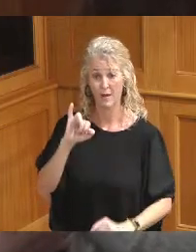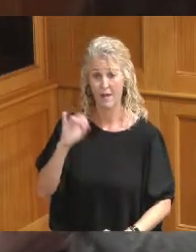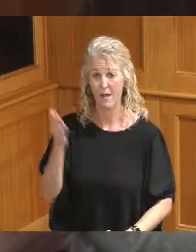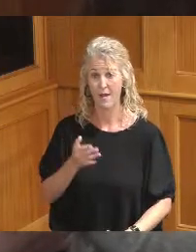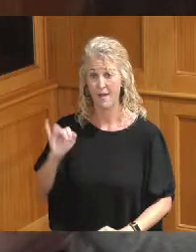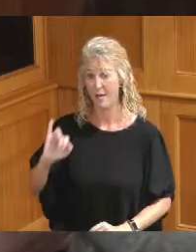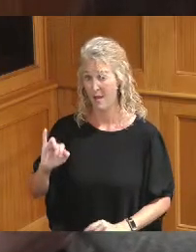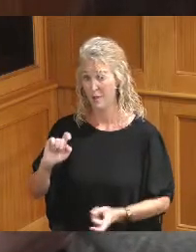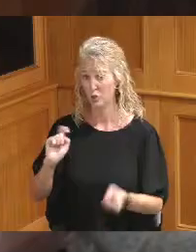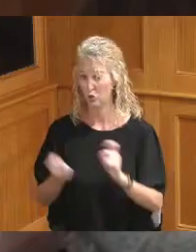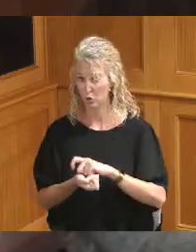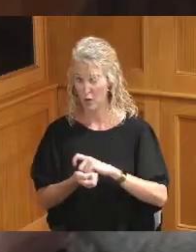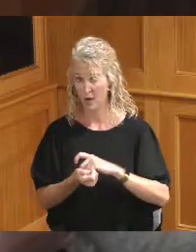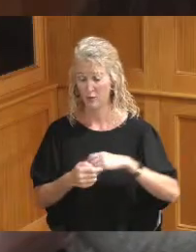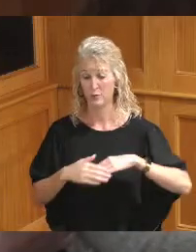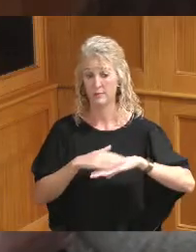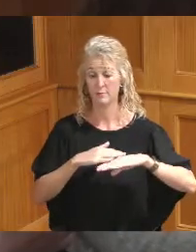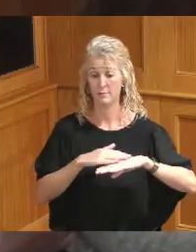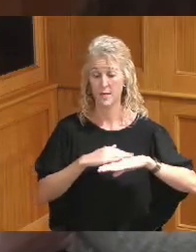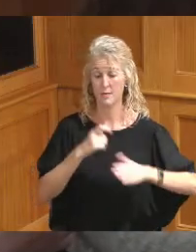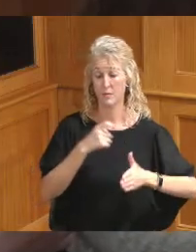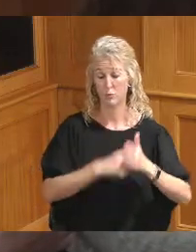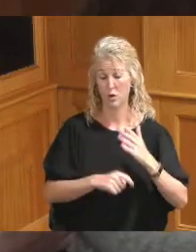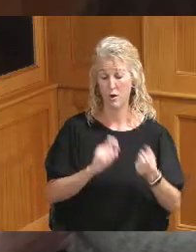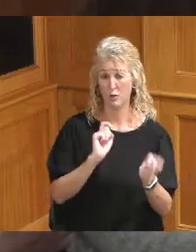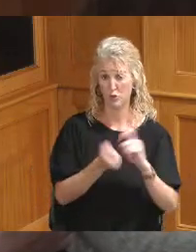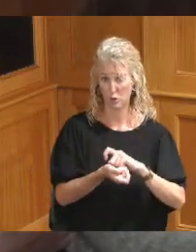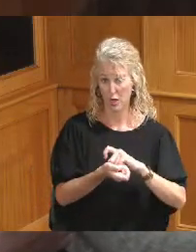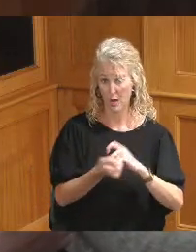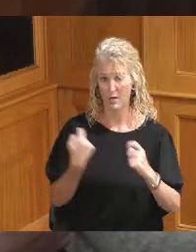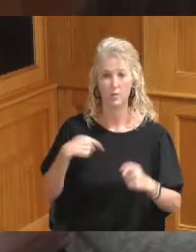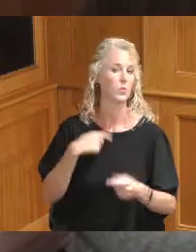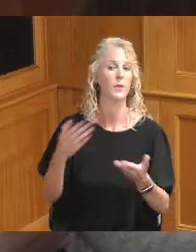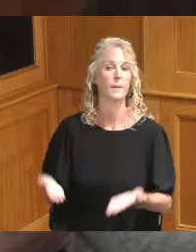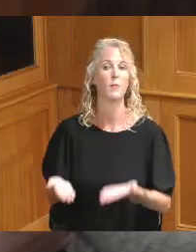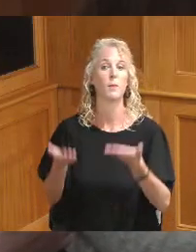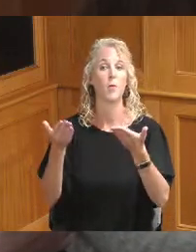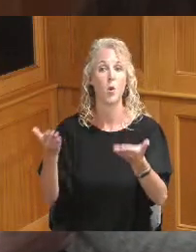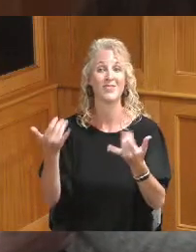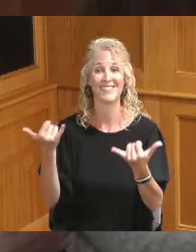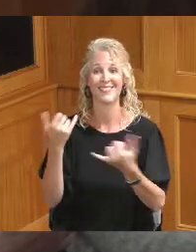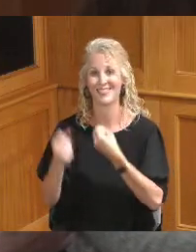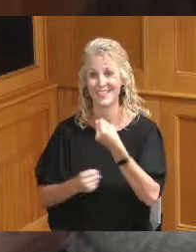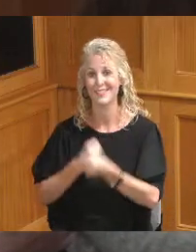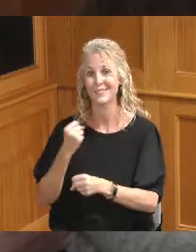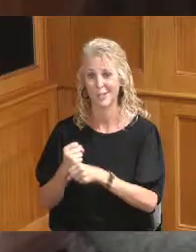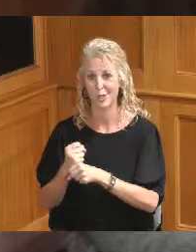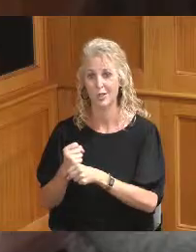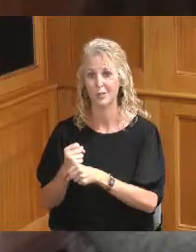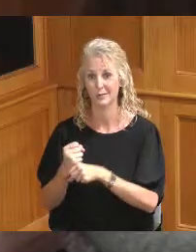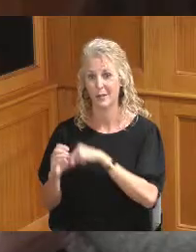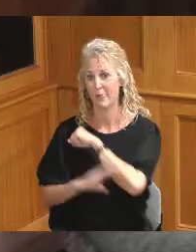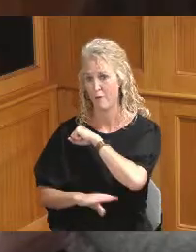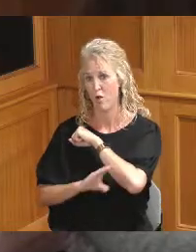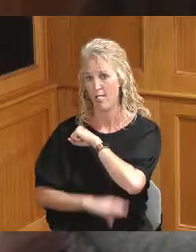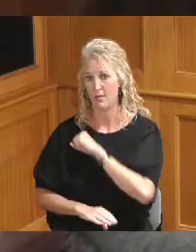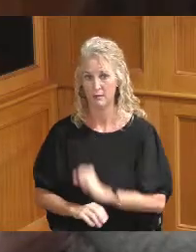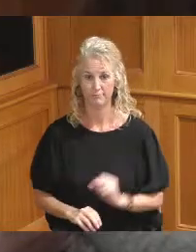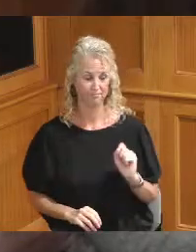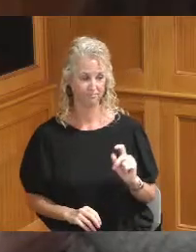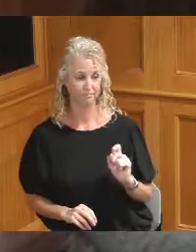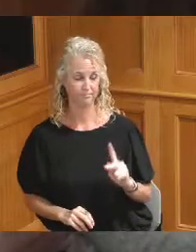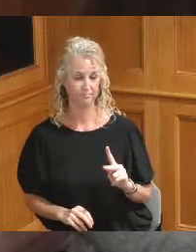and the reduction on the minimum base charge would be proposed to be considered by the board this fall.